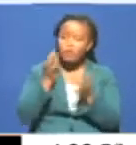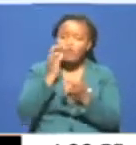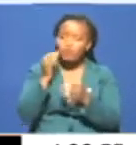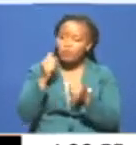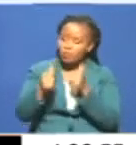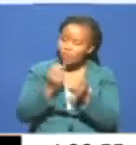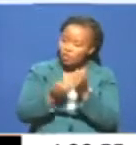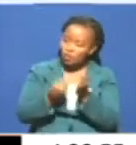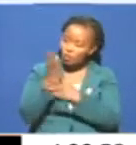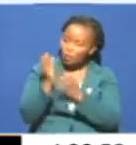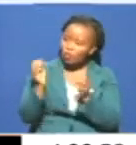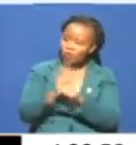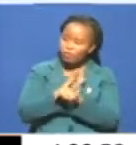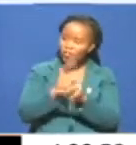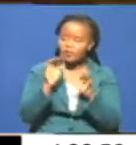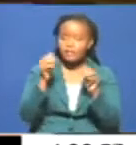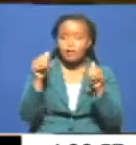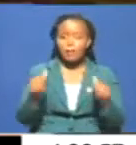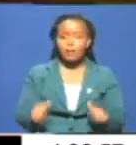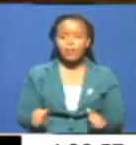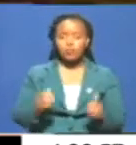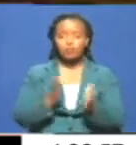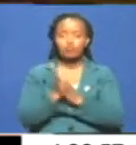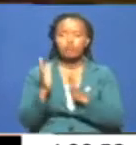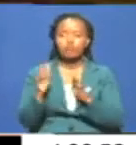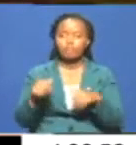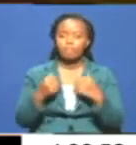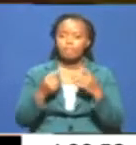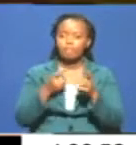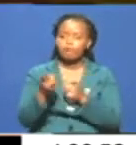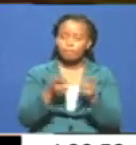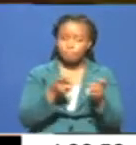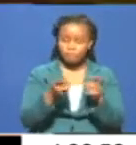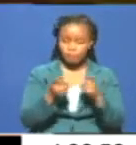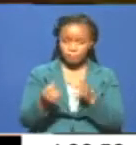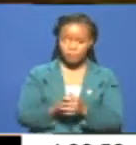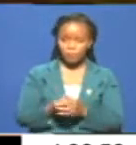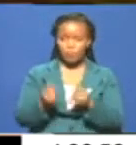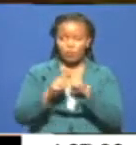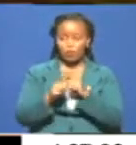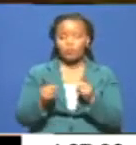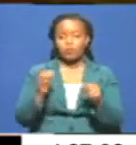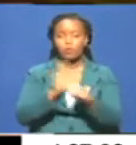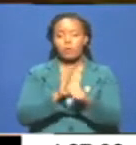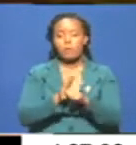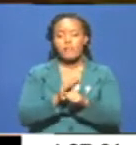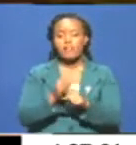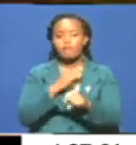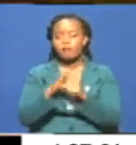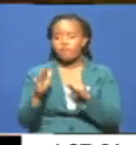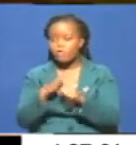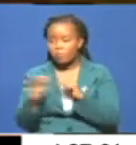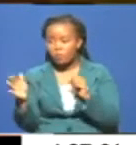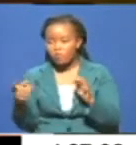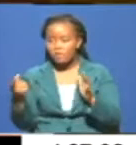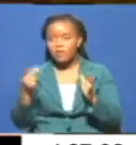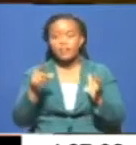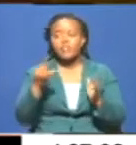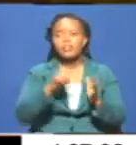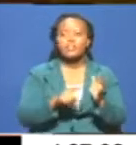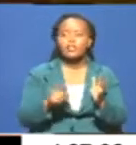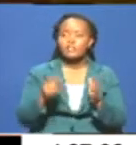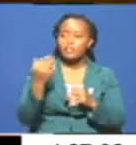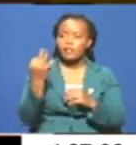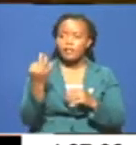with by self-regulation. The volumes of vegetables exported also increased from 34.38